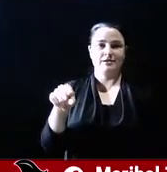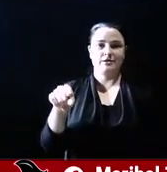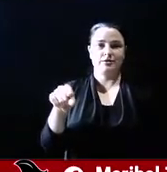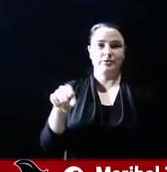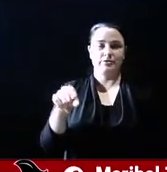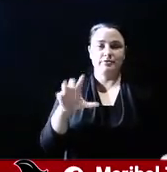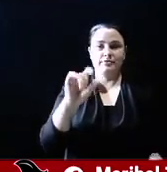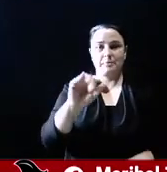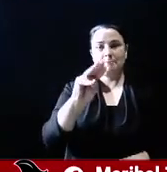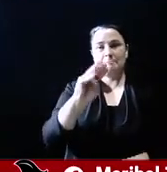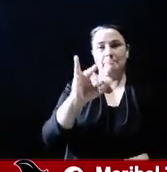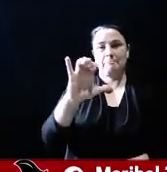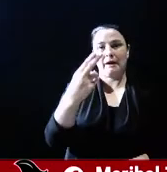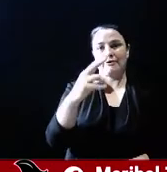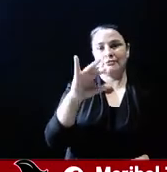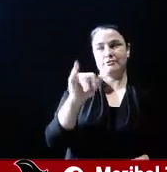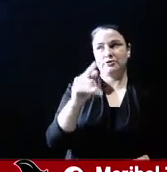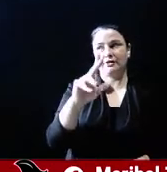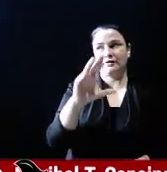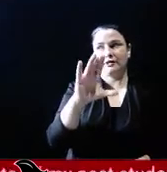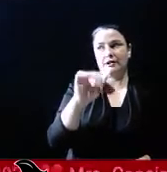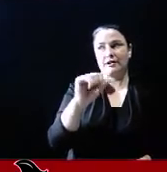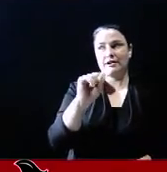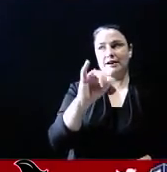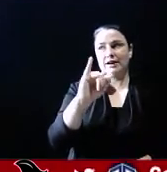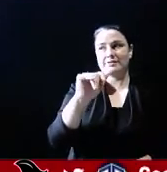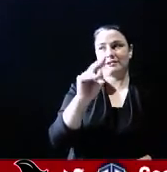Michael Jaden Cassiano.